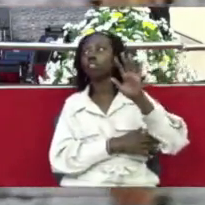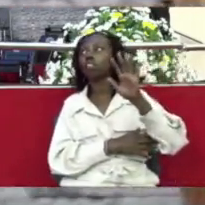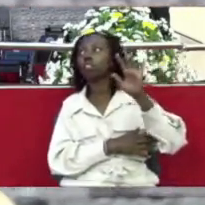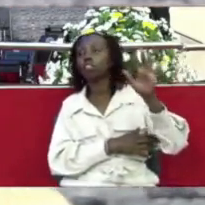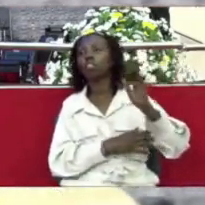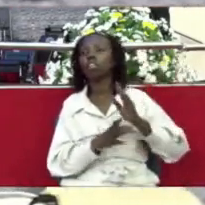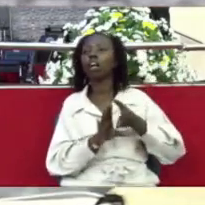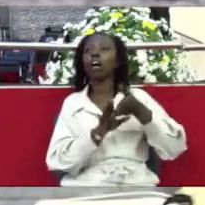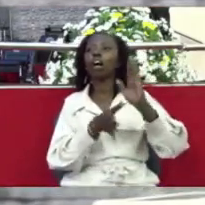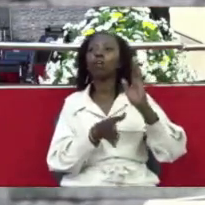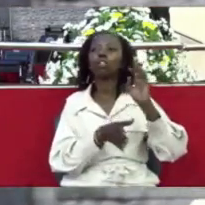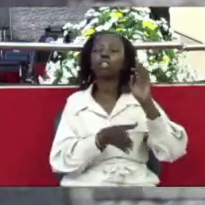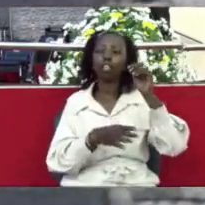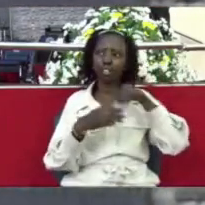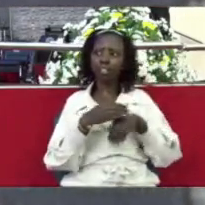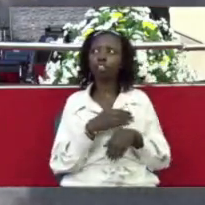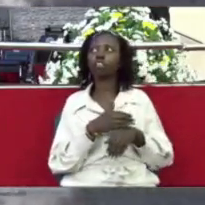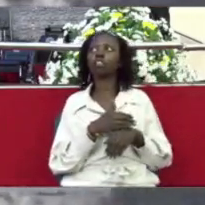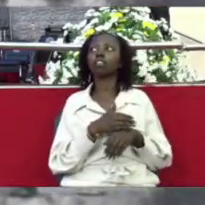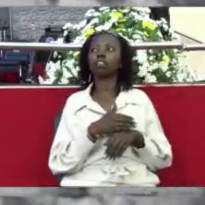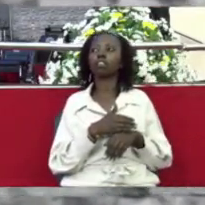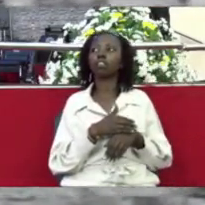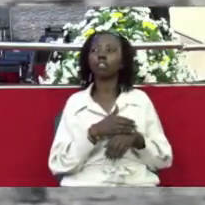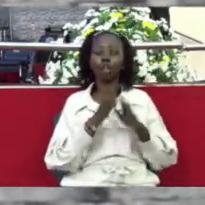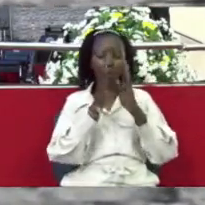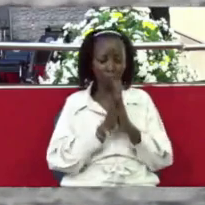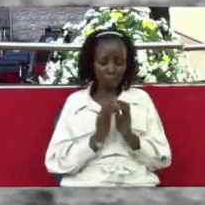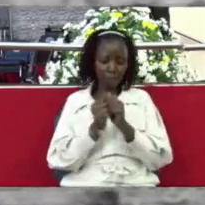Outside, inside. Pray this prayer with me.